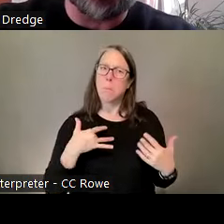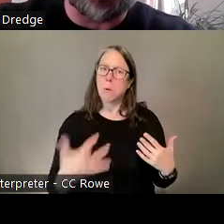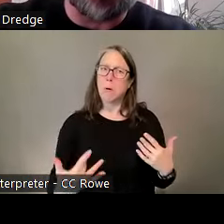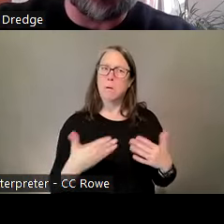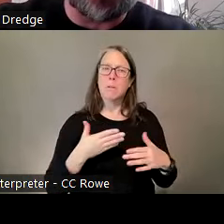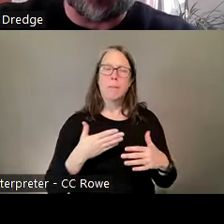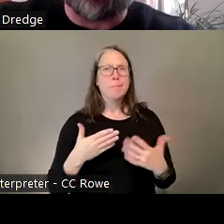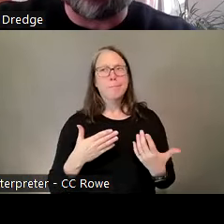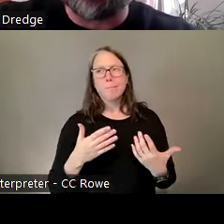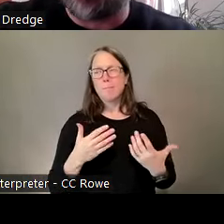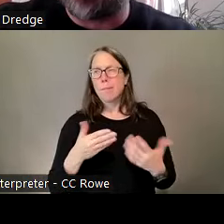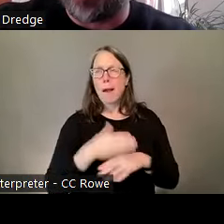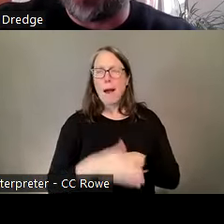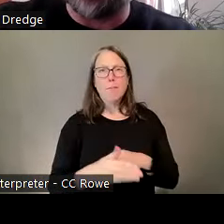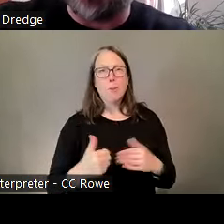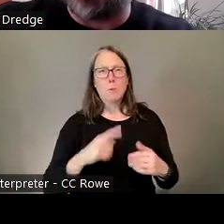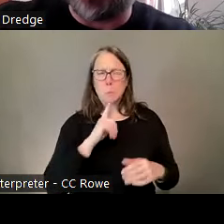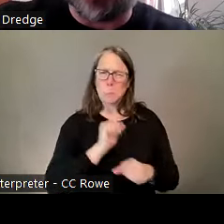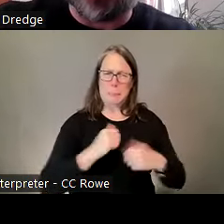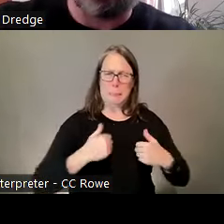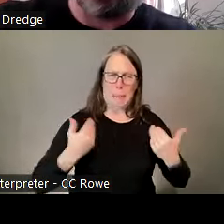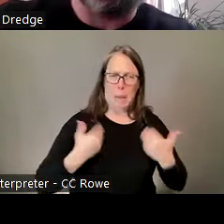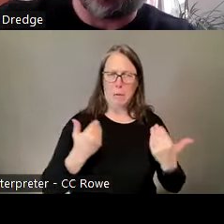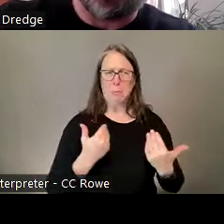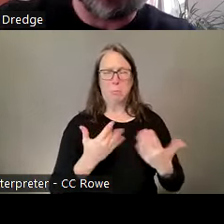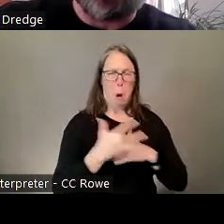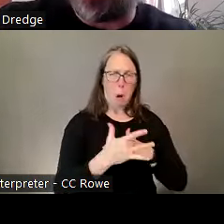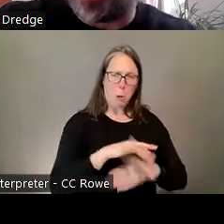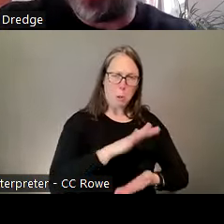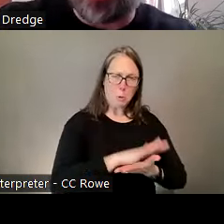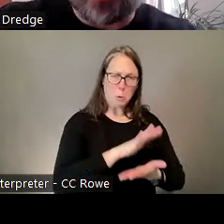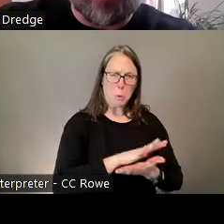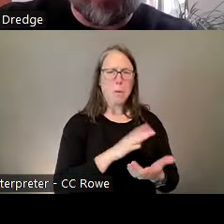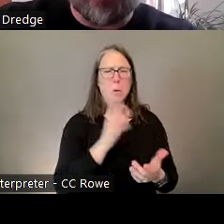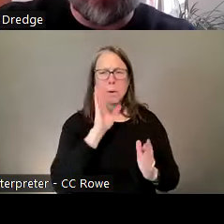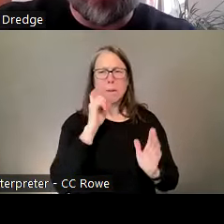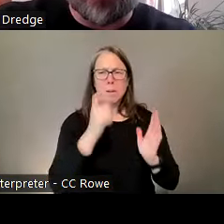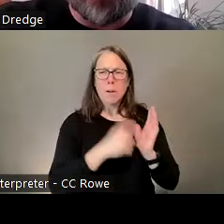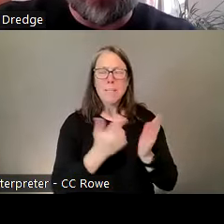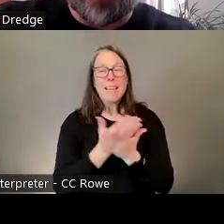pretty clear that things are what we call static, or not changing.